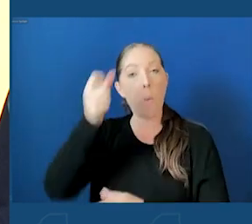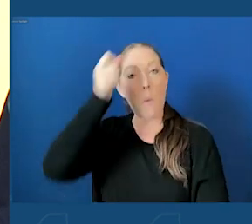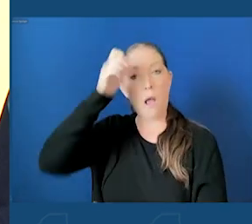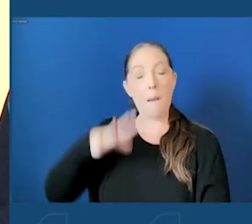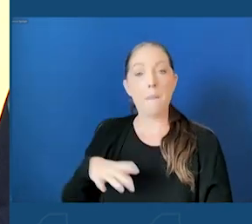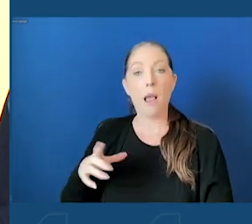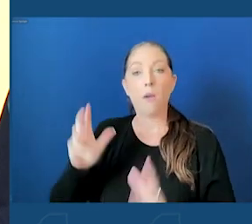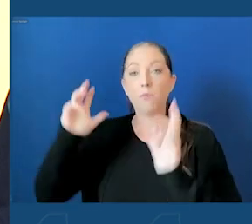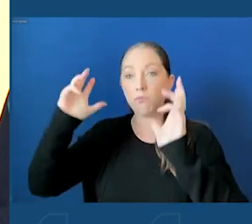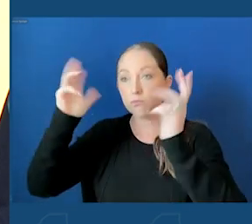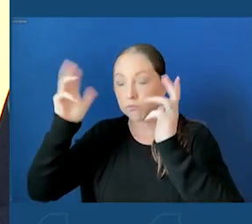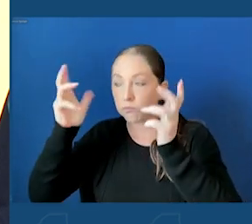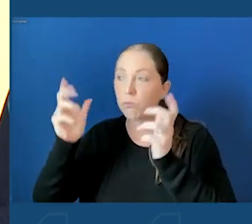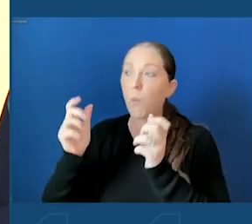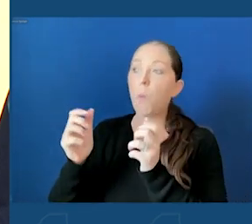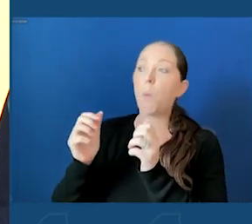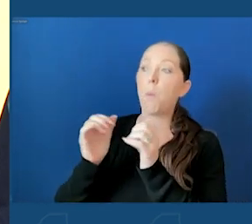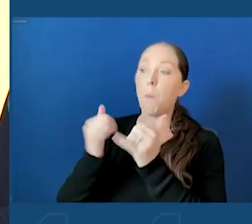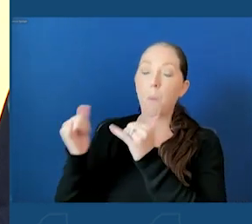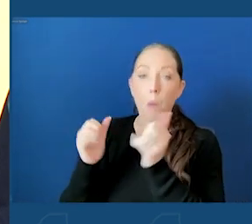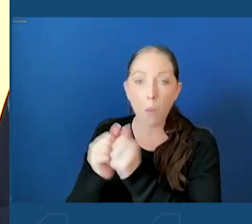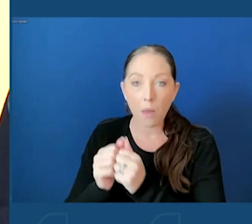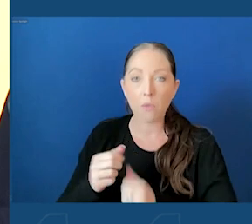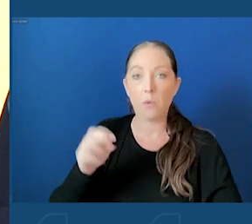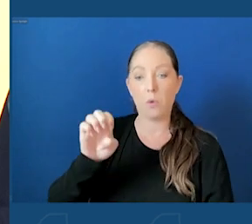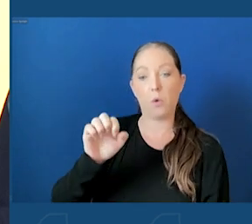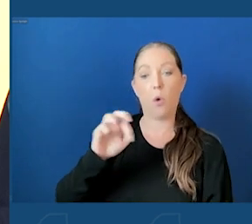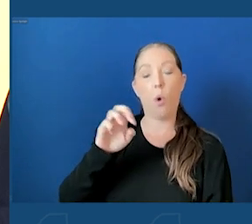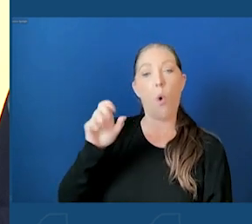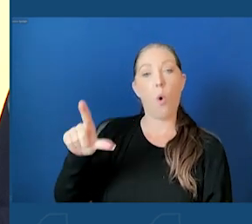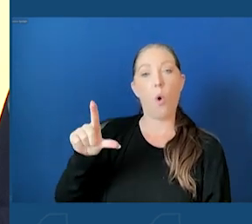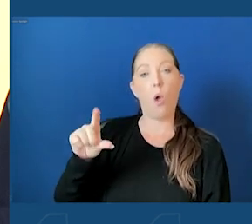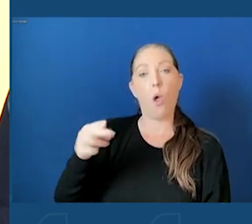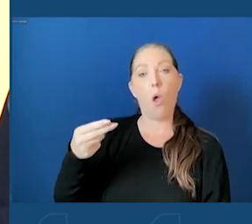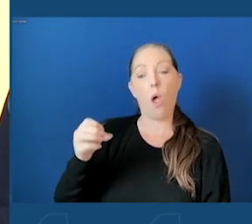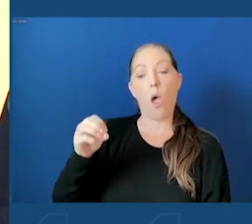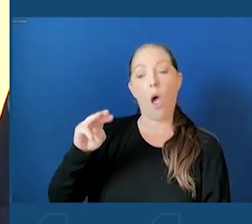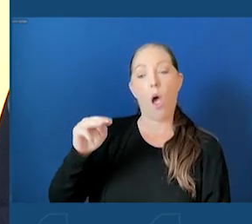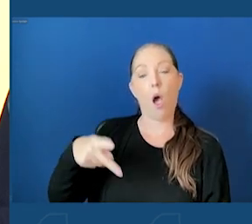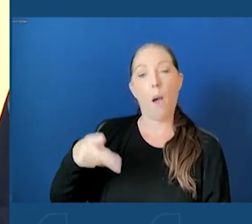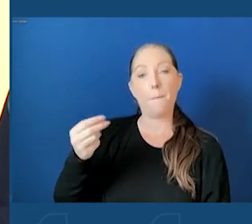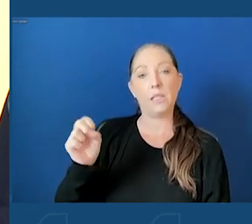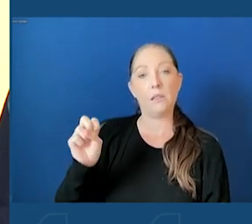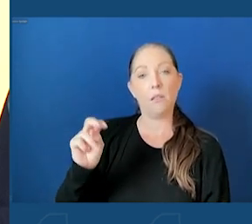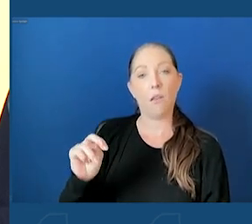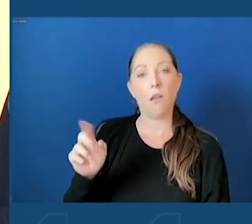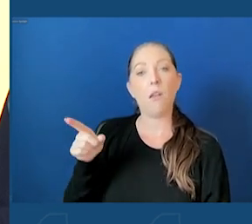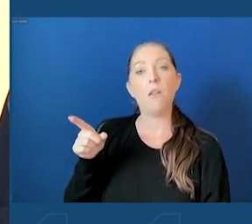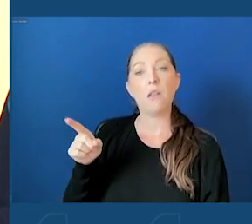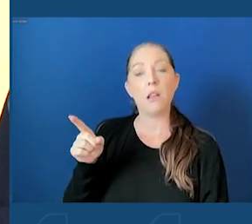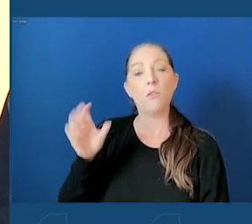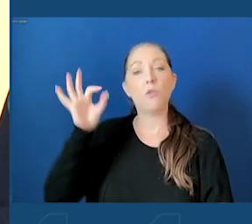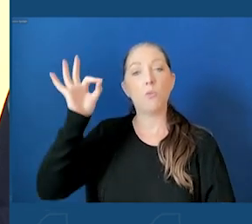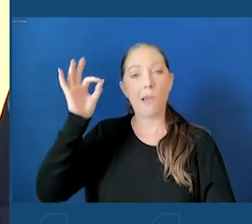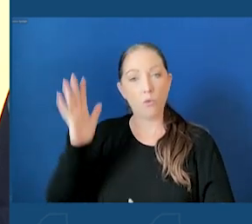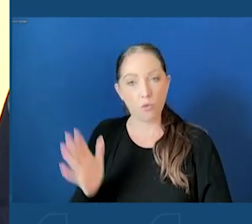Earl Hobson, the Reverend Earl Hobson. And we got to know each other. Those friends you make on the basketball